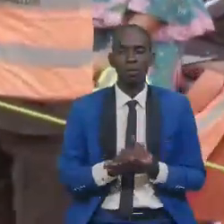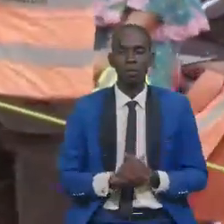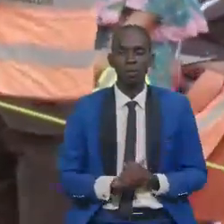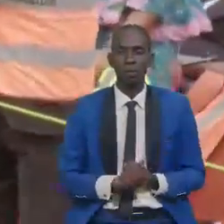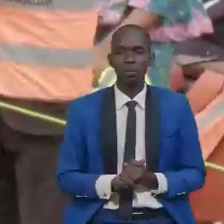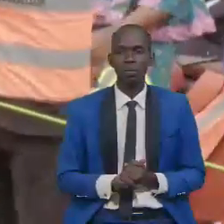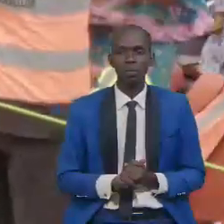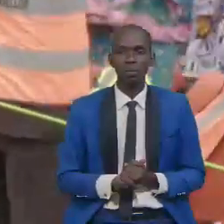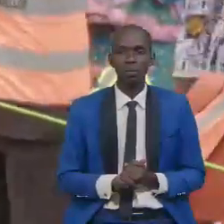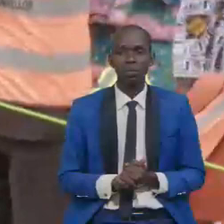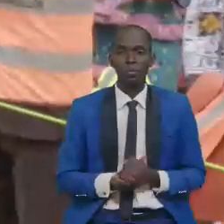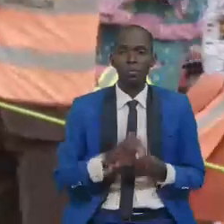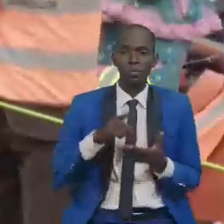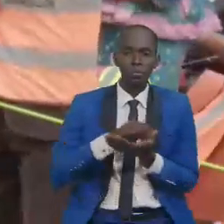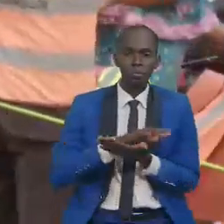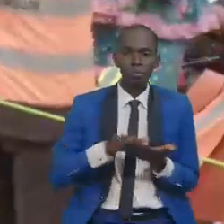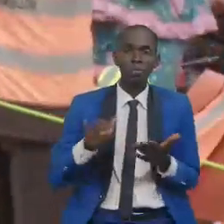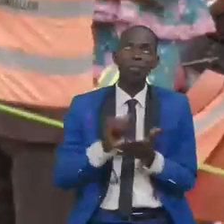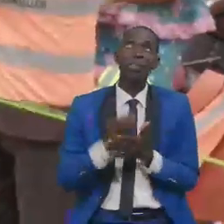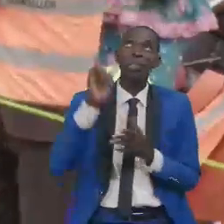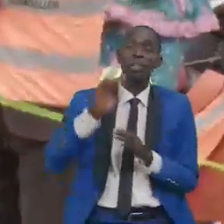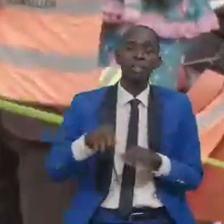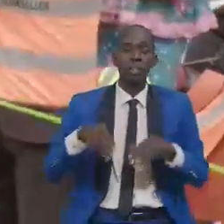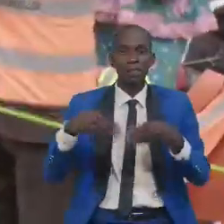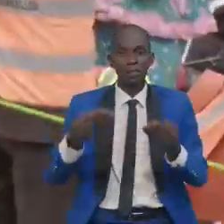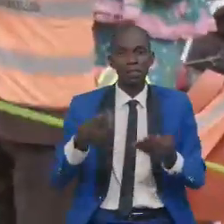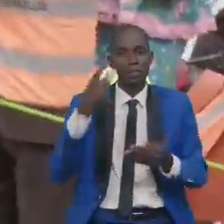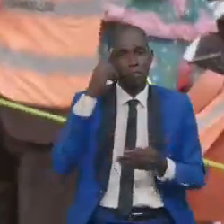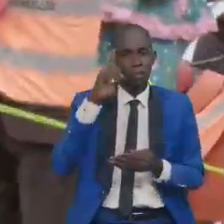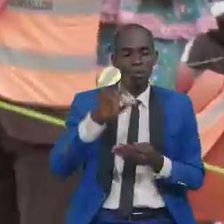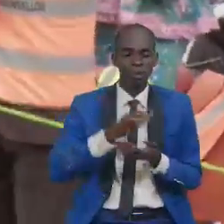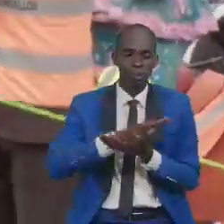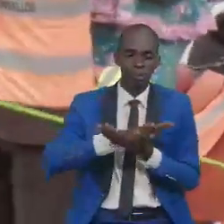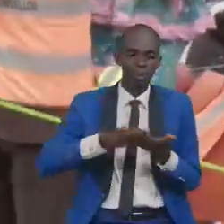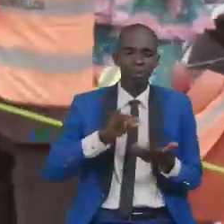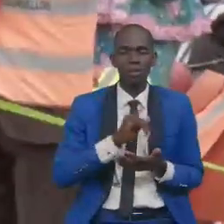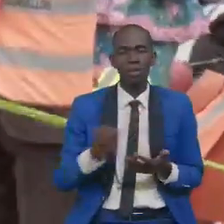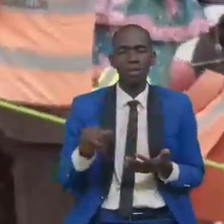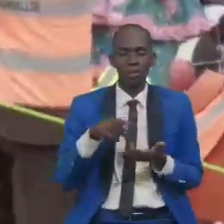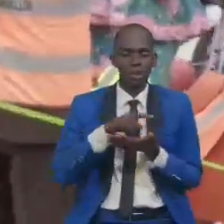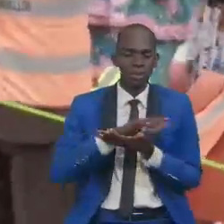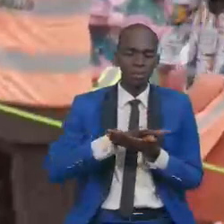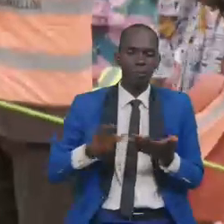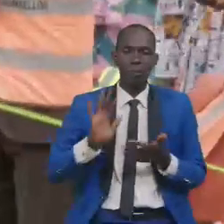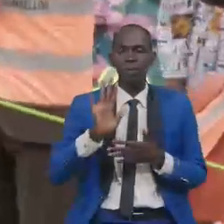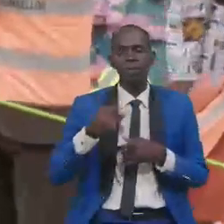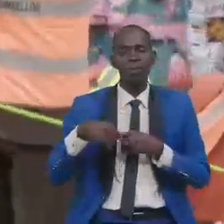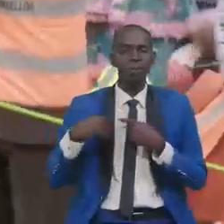that he grinds a perch purify your heart